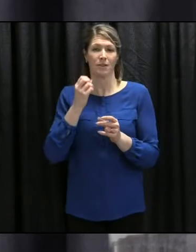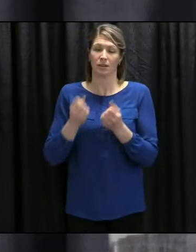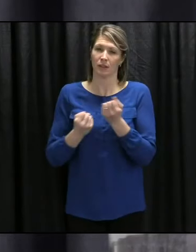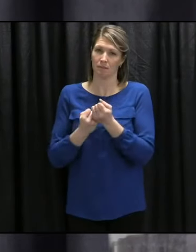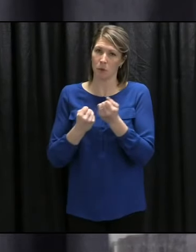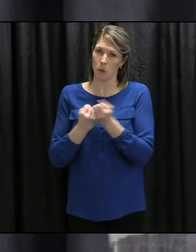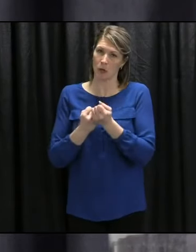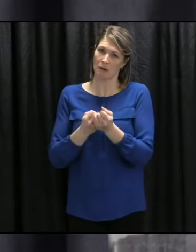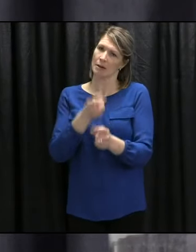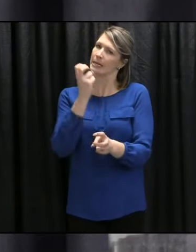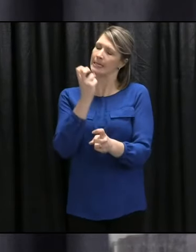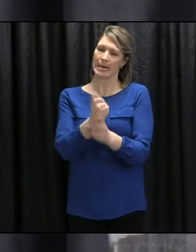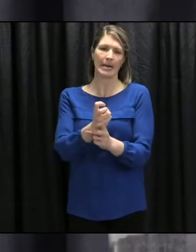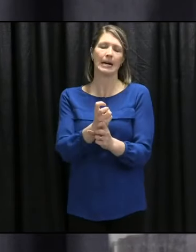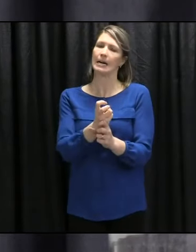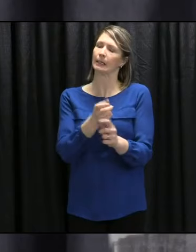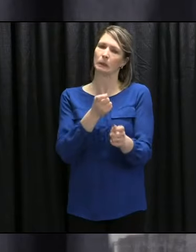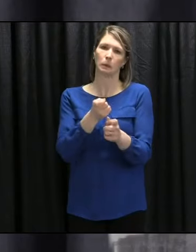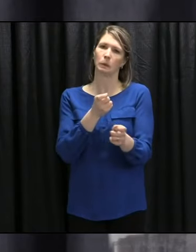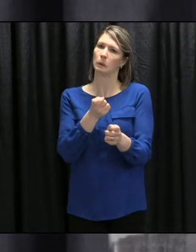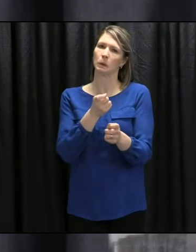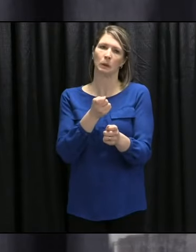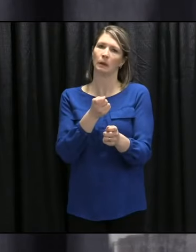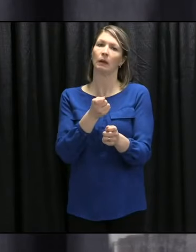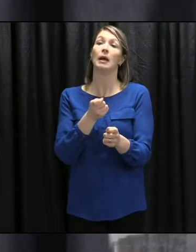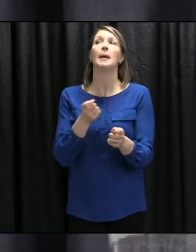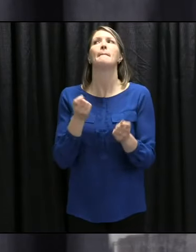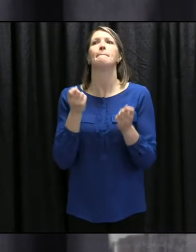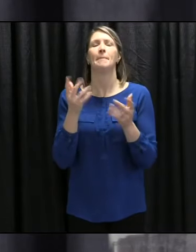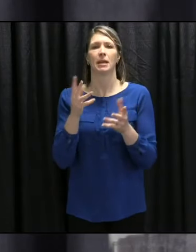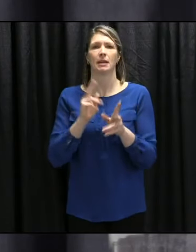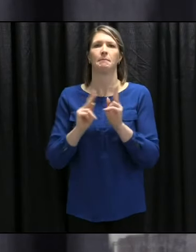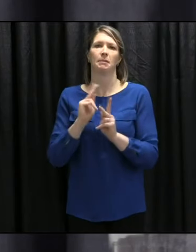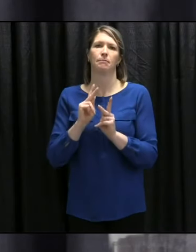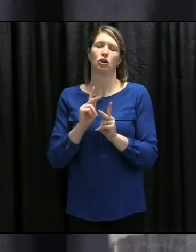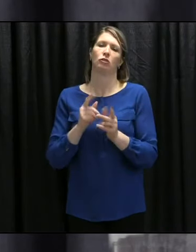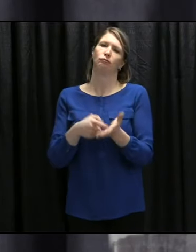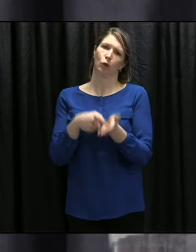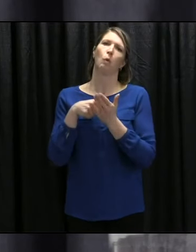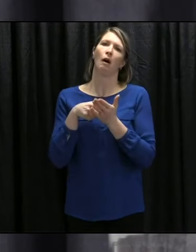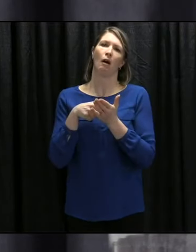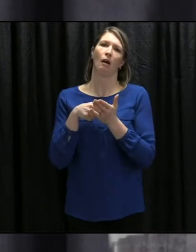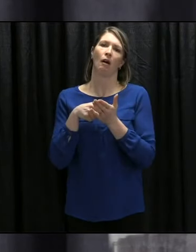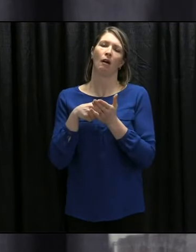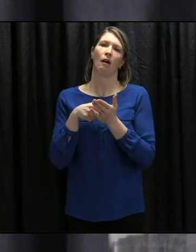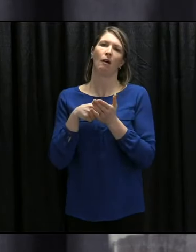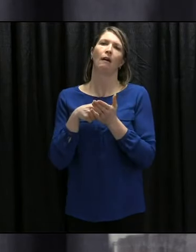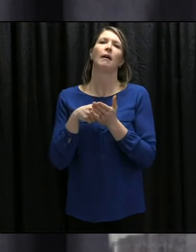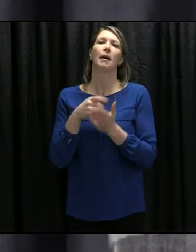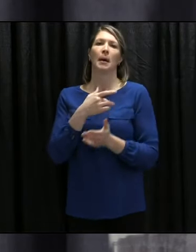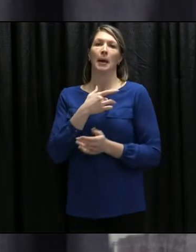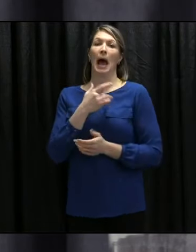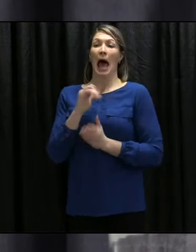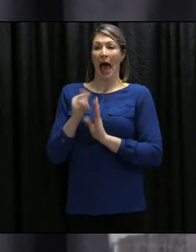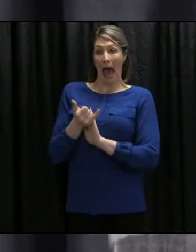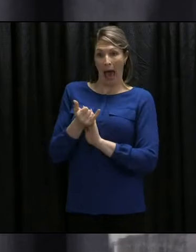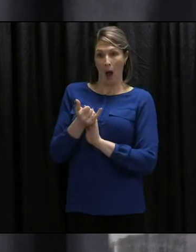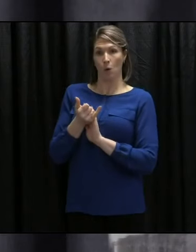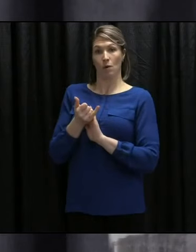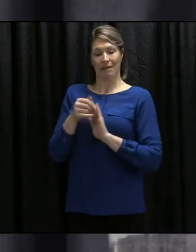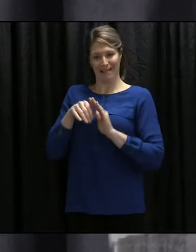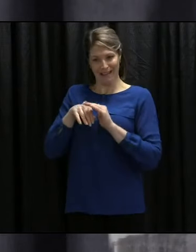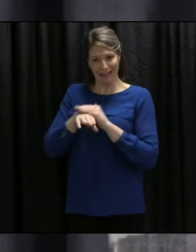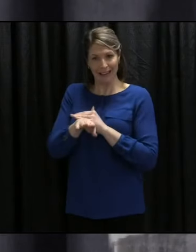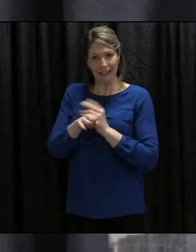unravel. A significant proportion of home support is delivered by what we call direct managed support